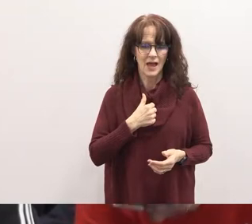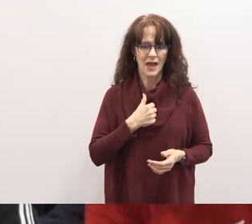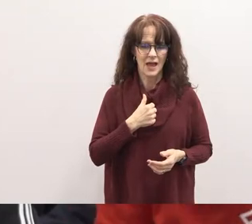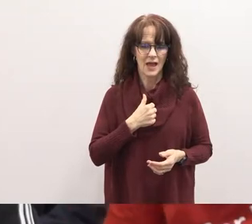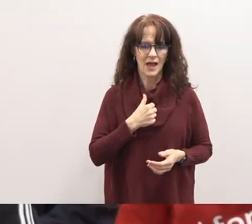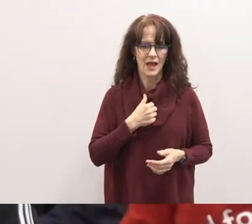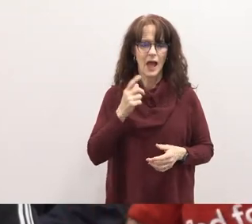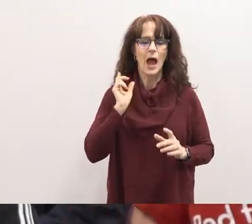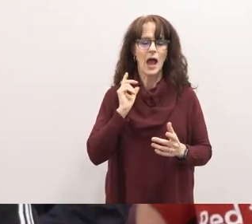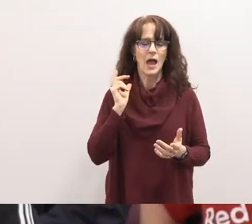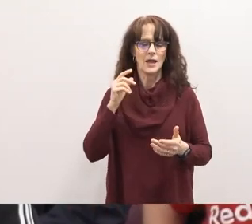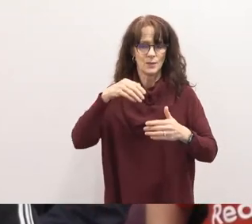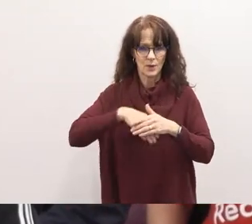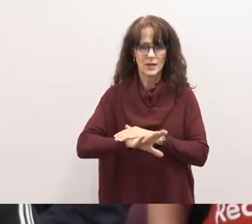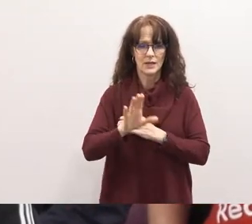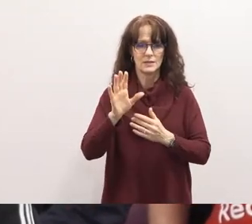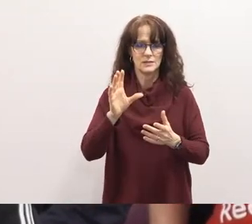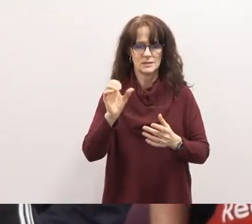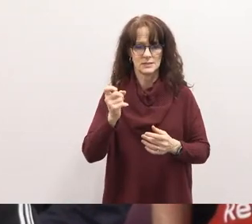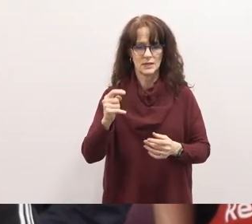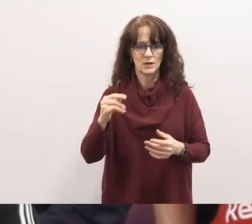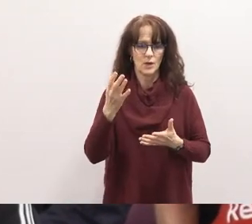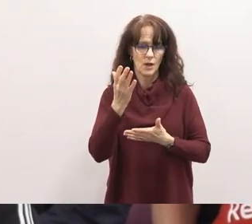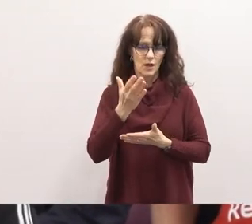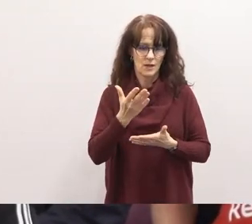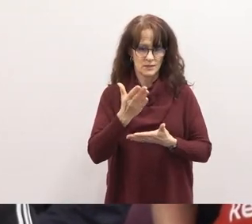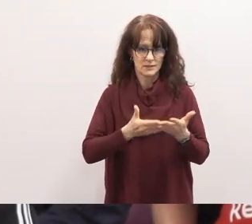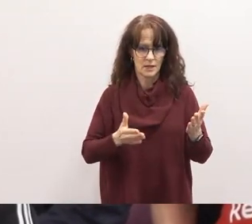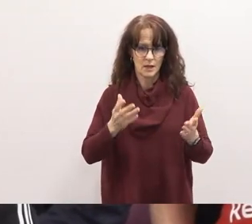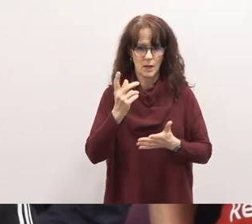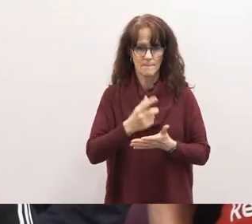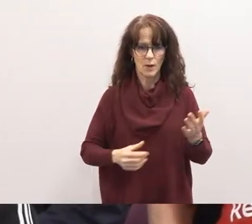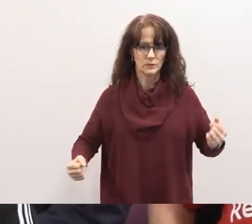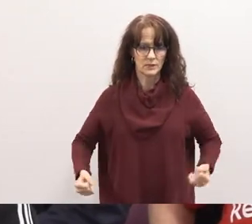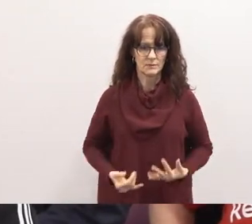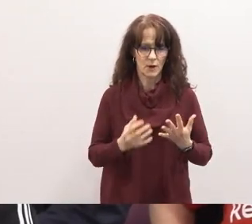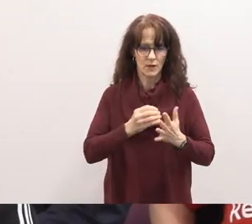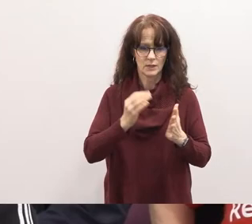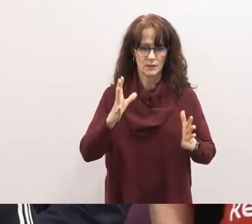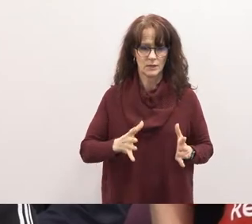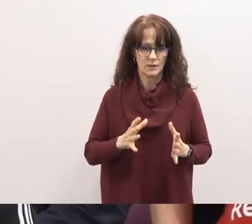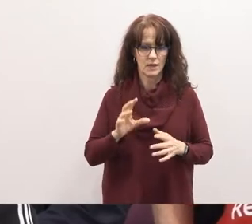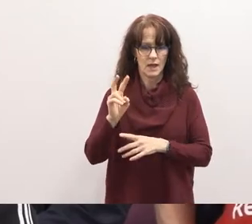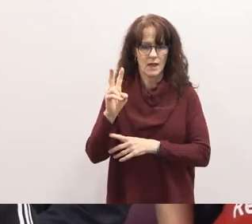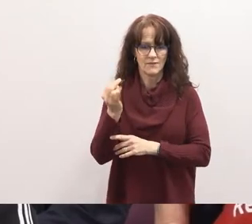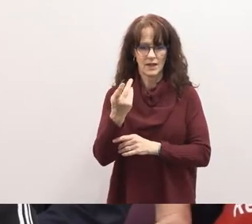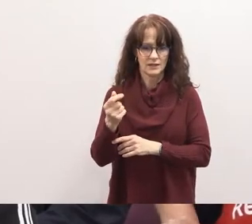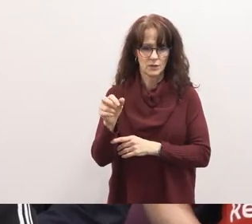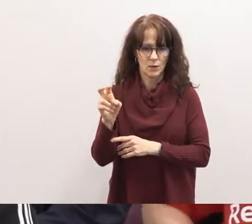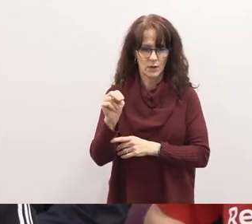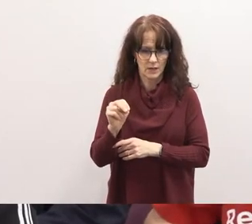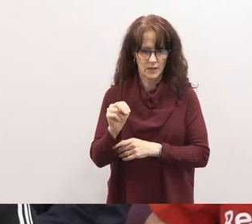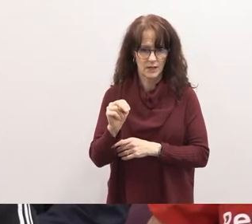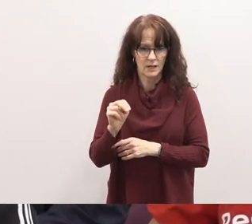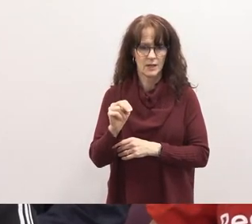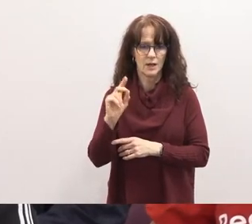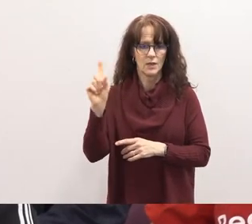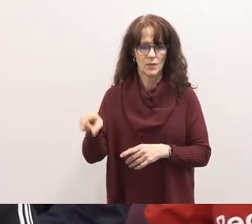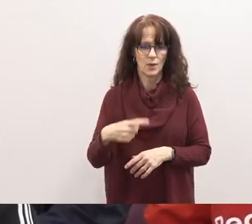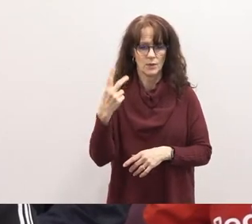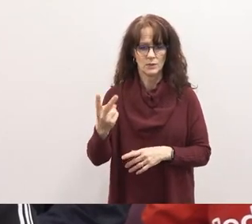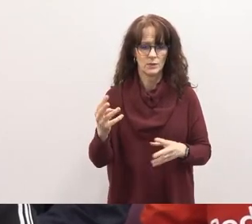I entered SADO with a few accomplishments, such as most inspiring student, valedictorian, one of the only